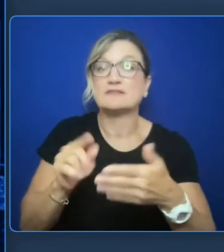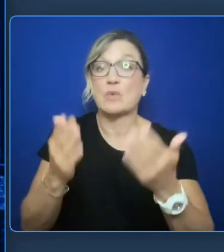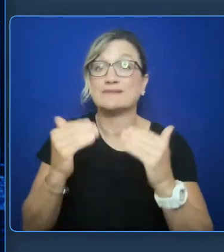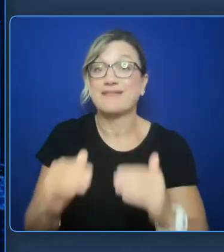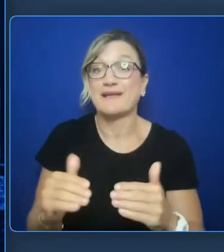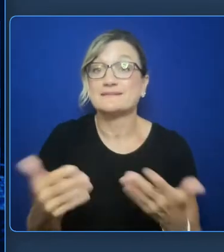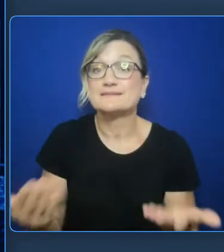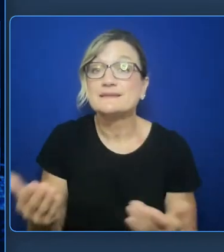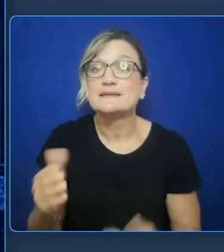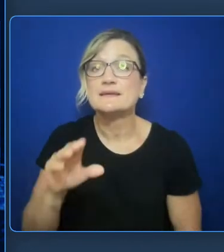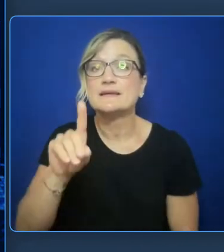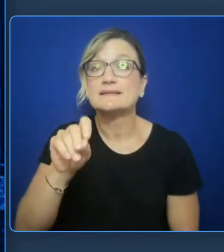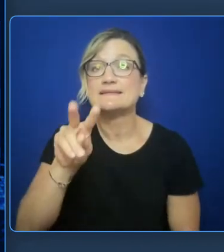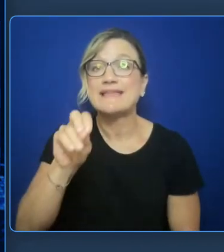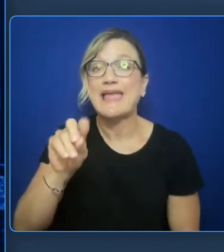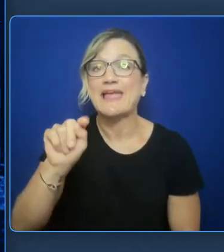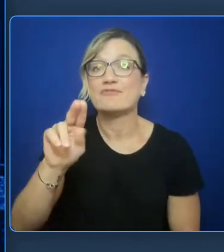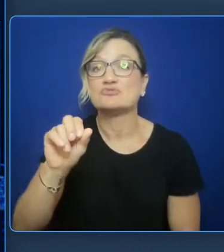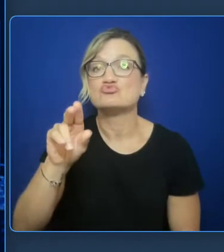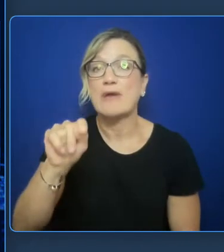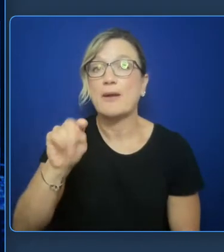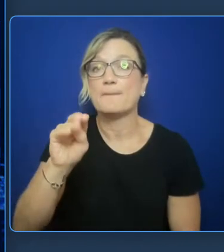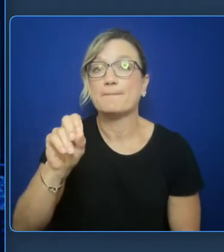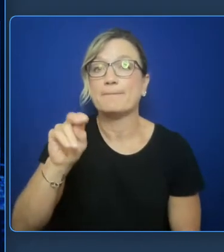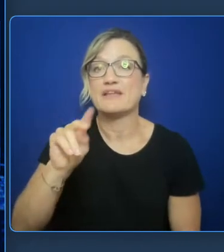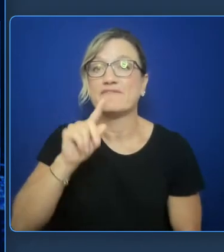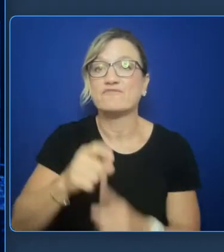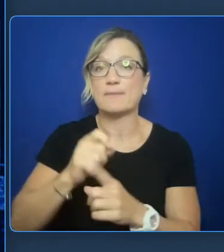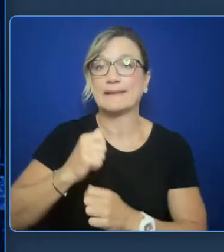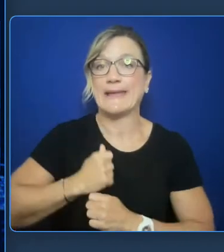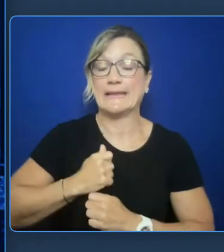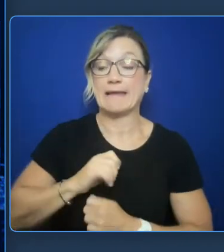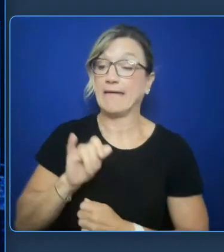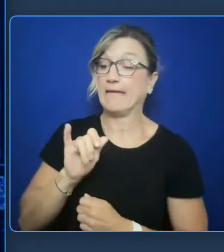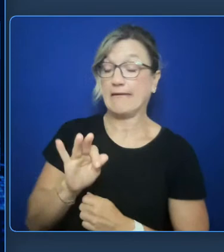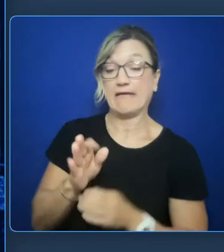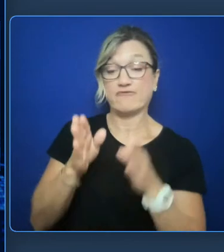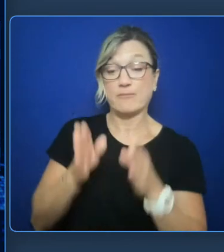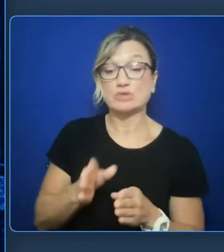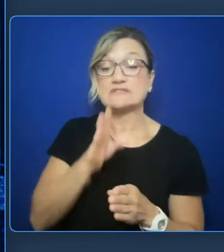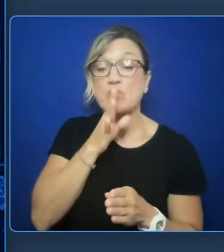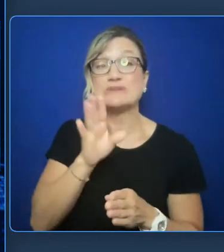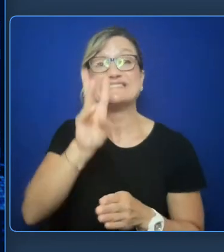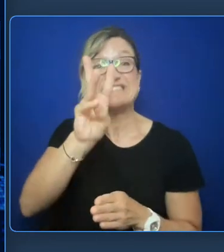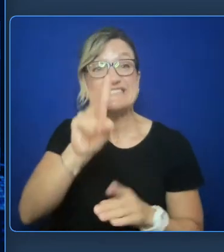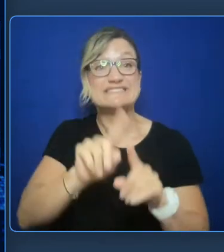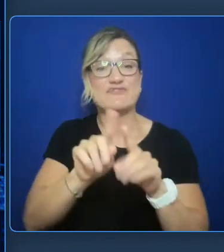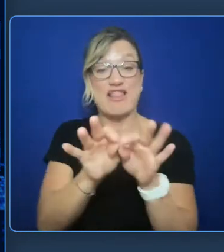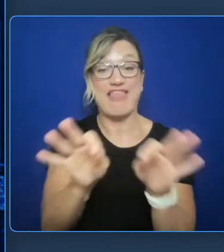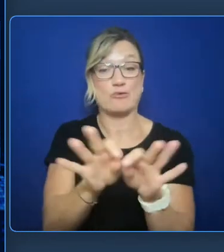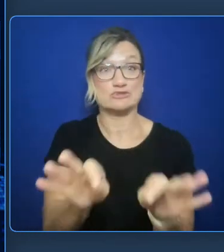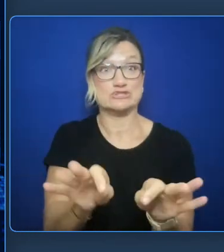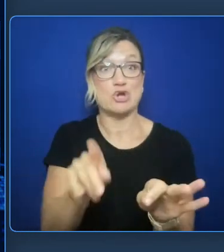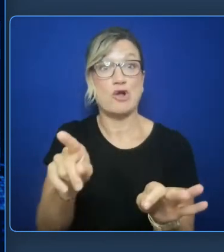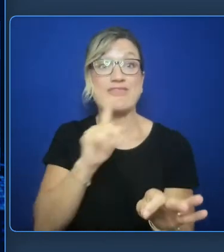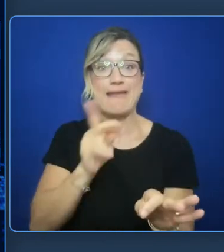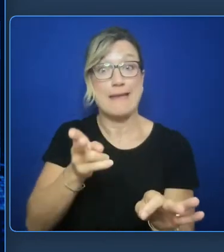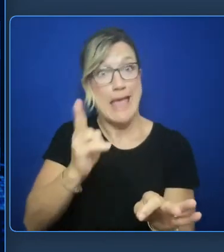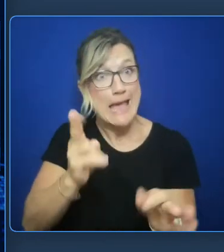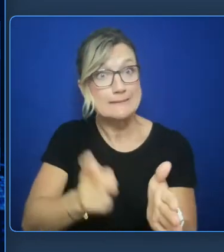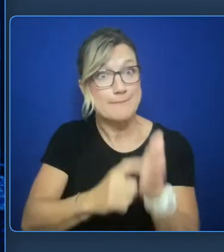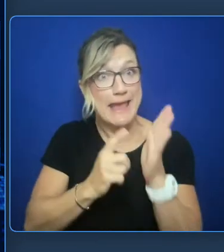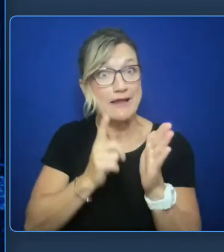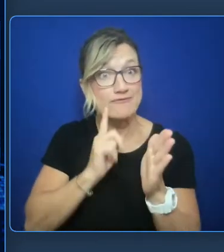the next question. Dave Troutman, Edmonton, Canada asks, if a person spoke six languages, would they be in high demand for